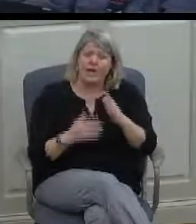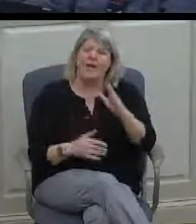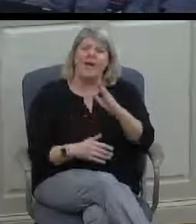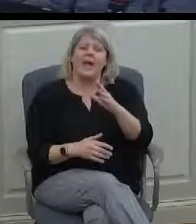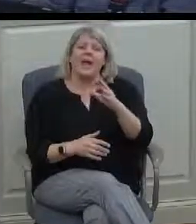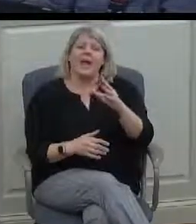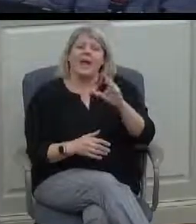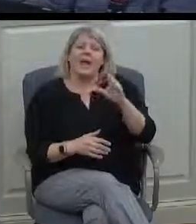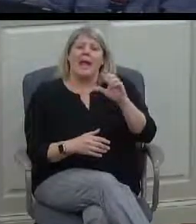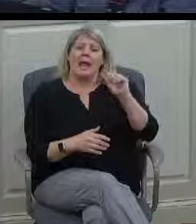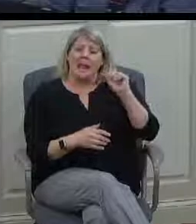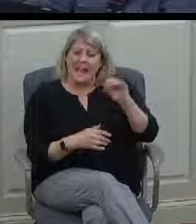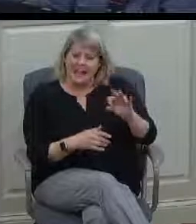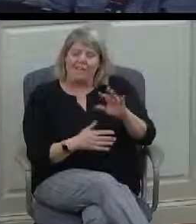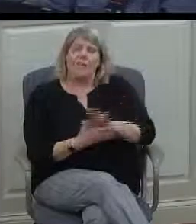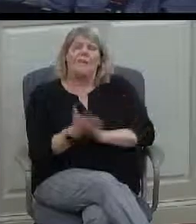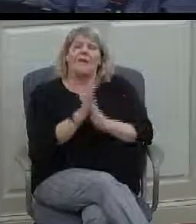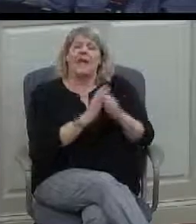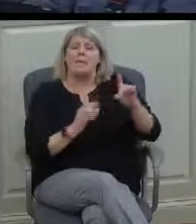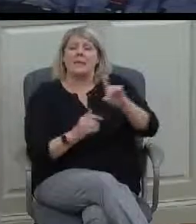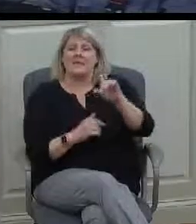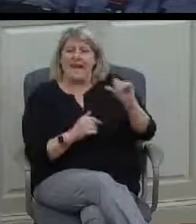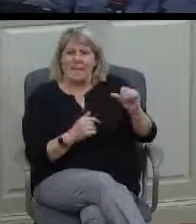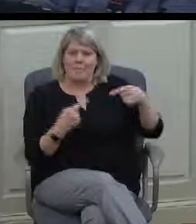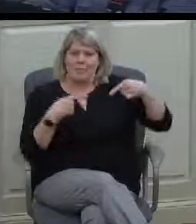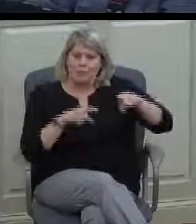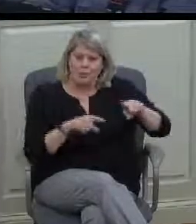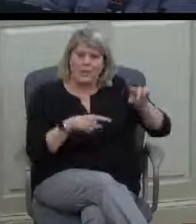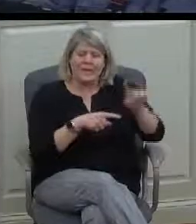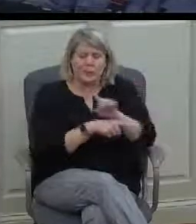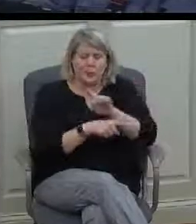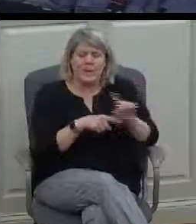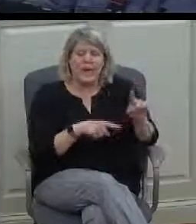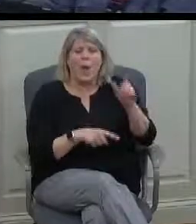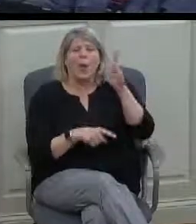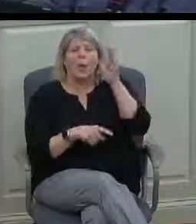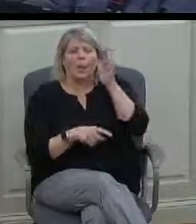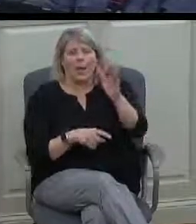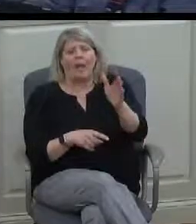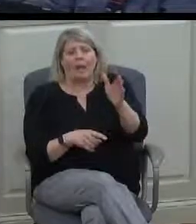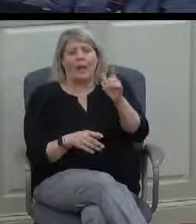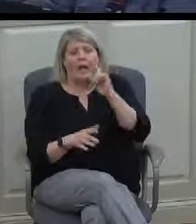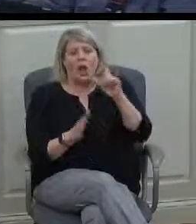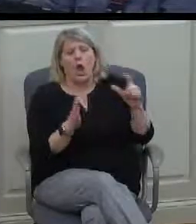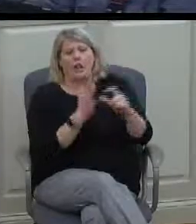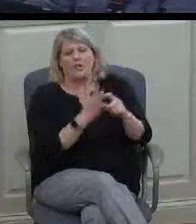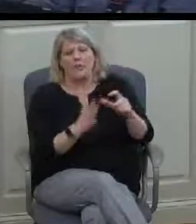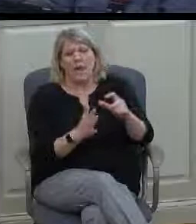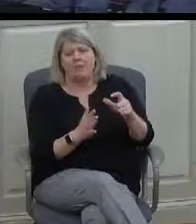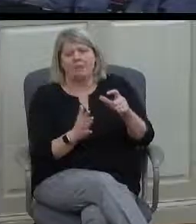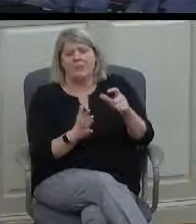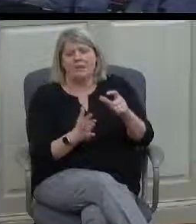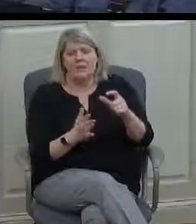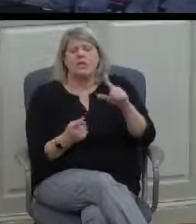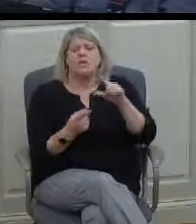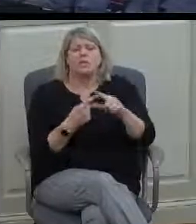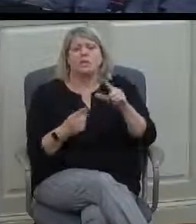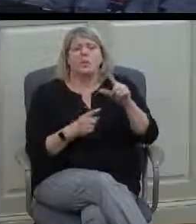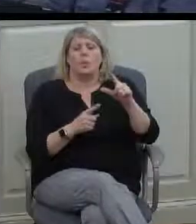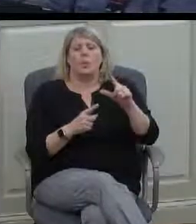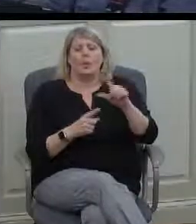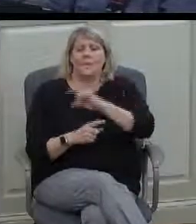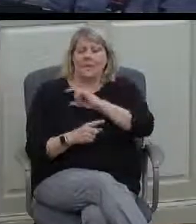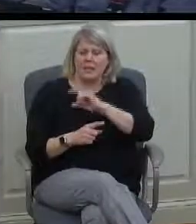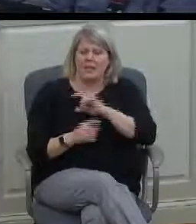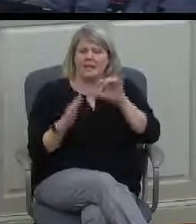in the performance of the duty. And let us recognize and pay respect to the survivors of our fallen heroes in